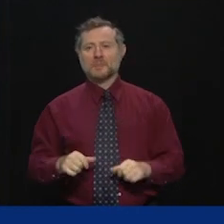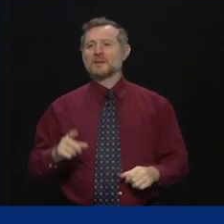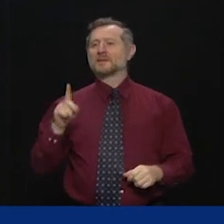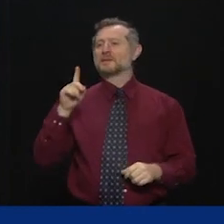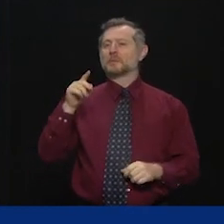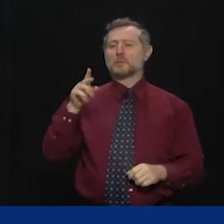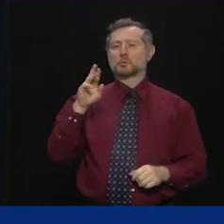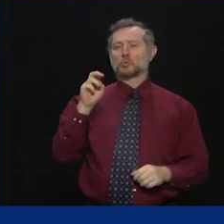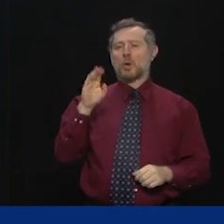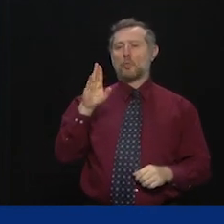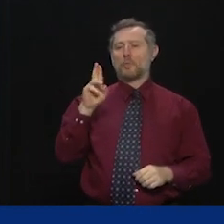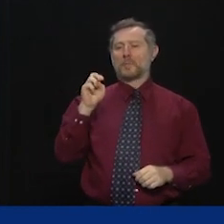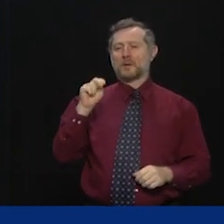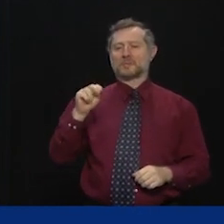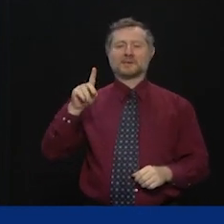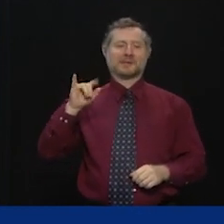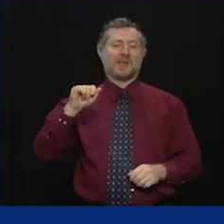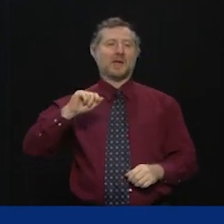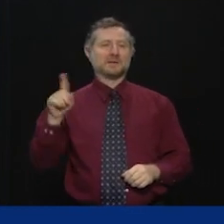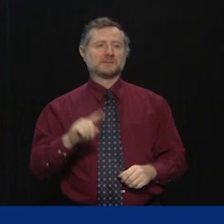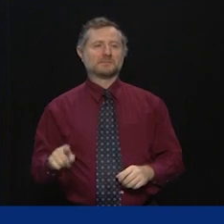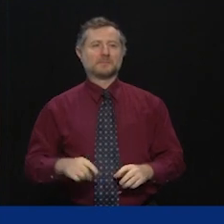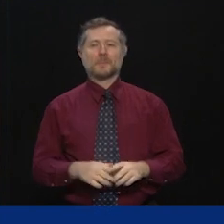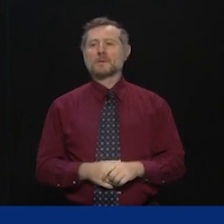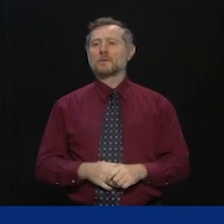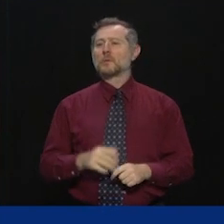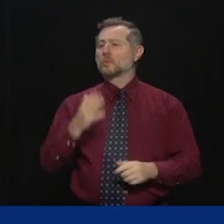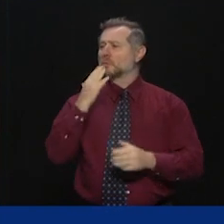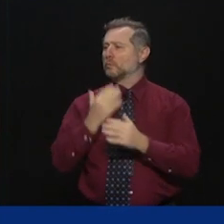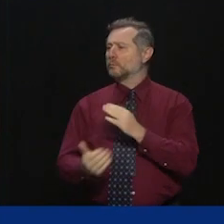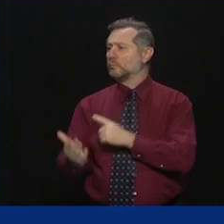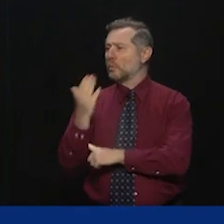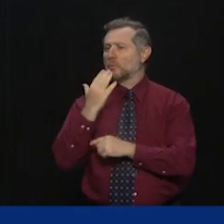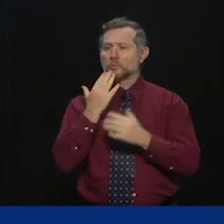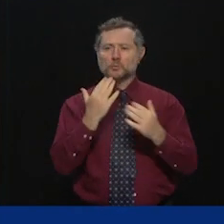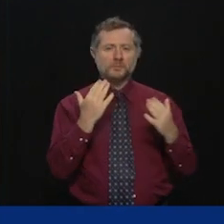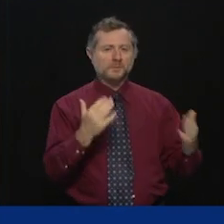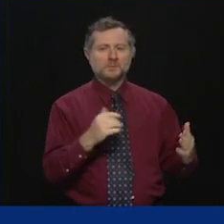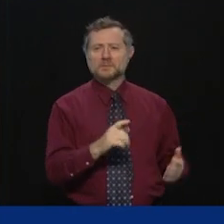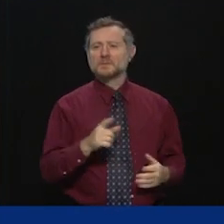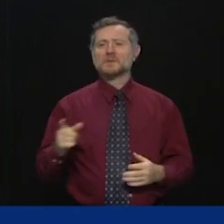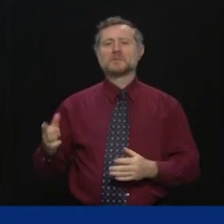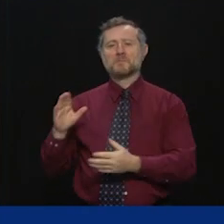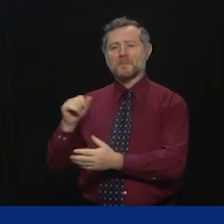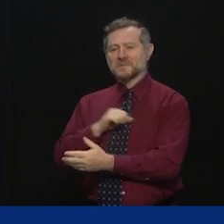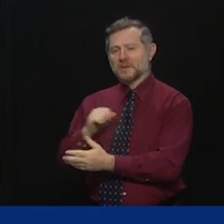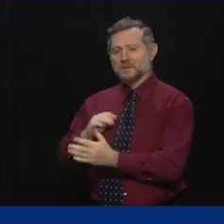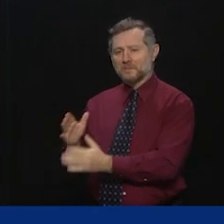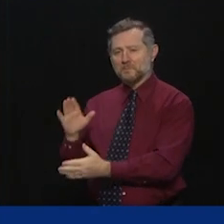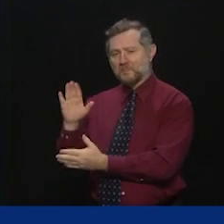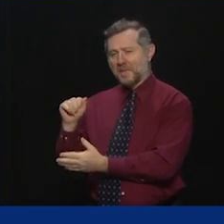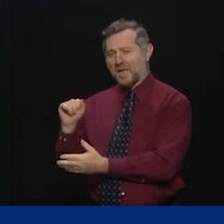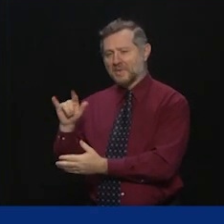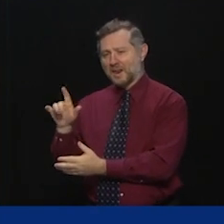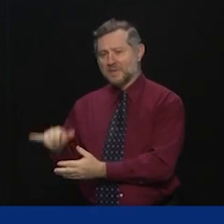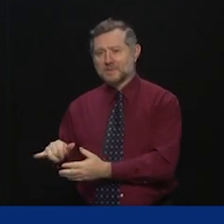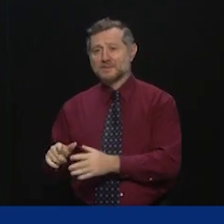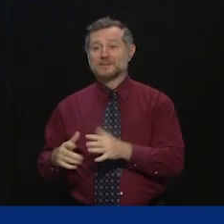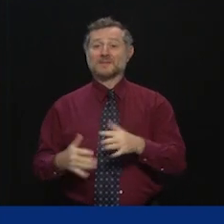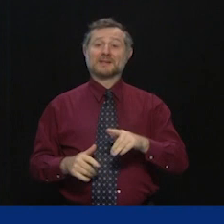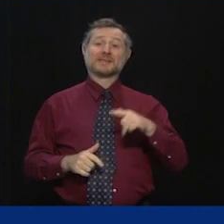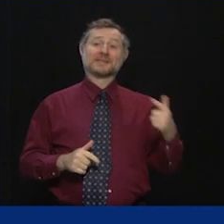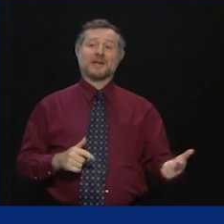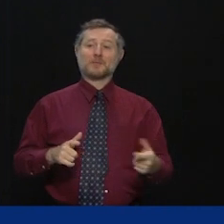Good morning. Thank you, Mr. Chairman, Senator Jamal Bailey, to the next and incoming Borough President, Vanessa